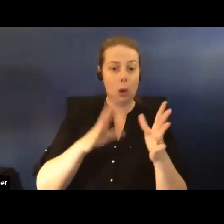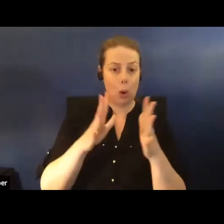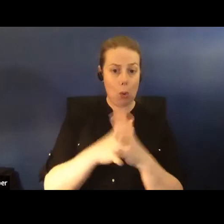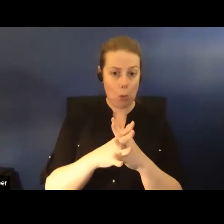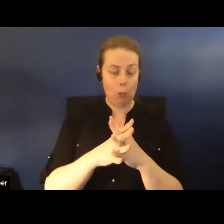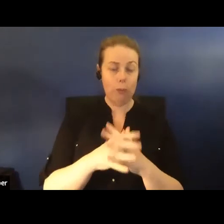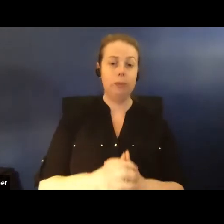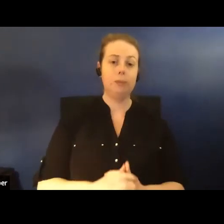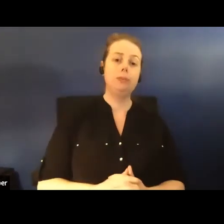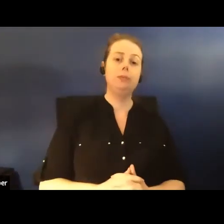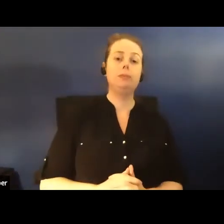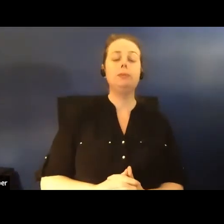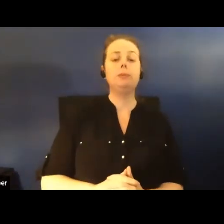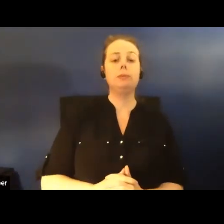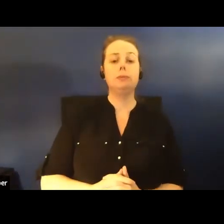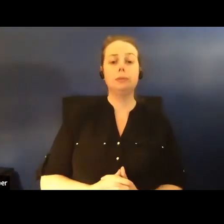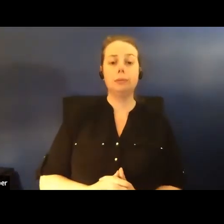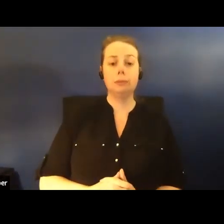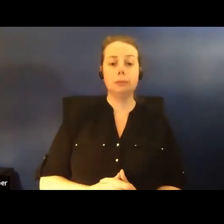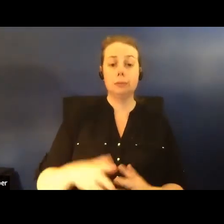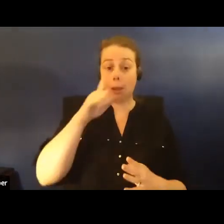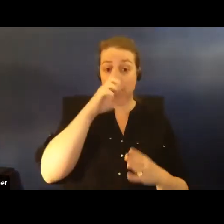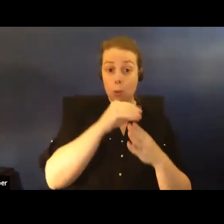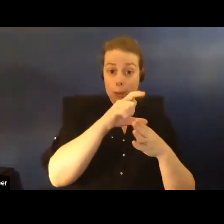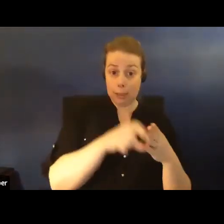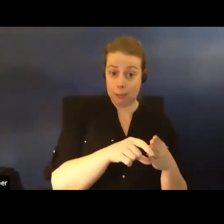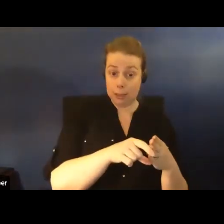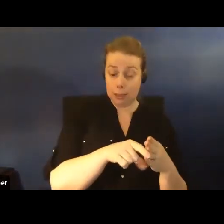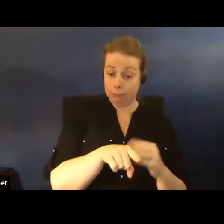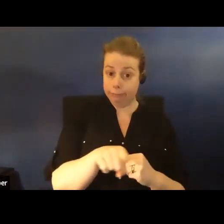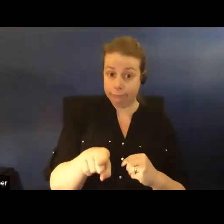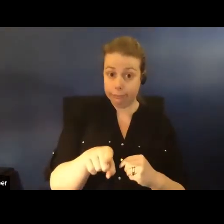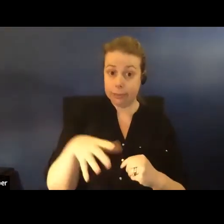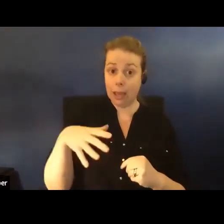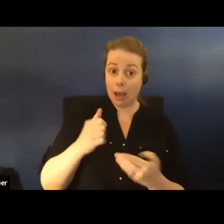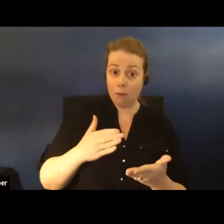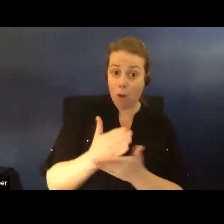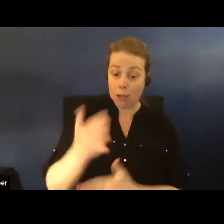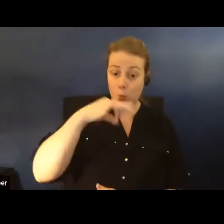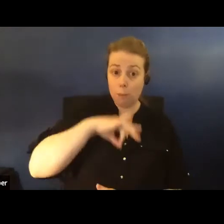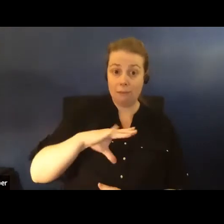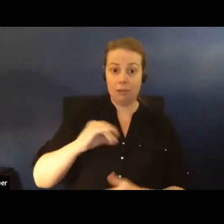People with disability have the right to the benefits of technology.